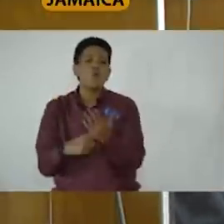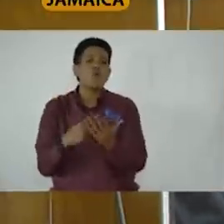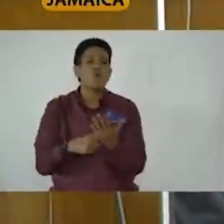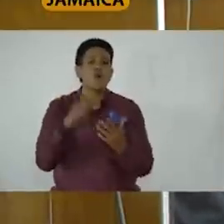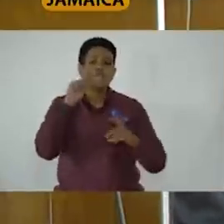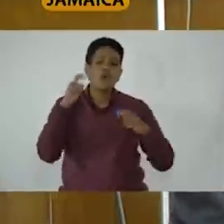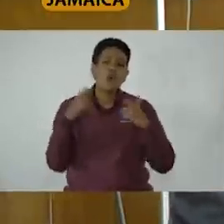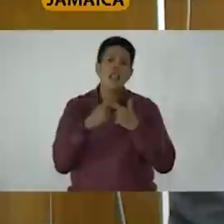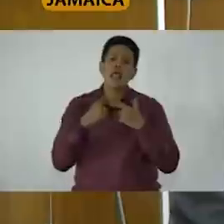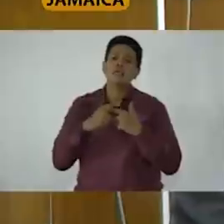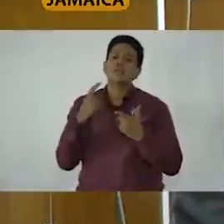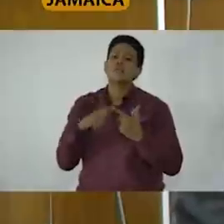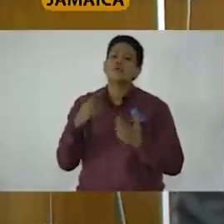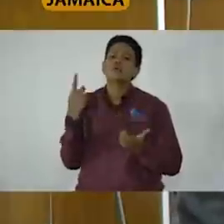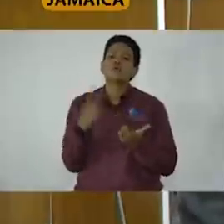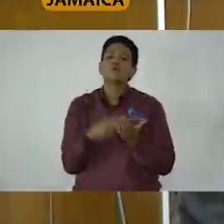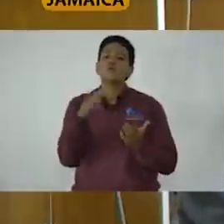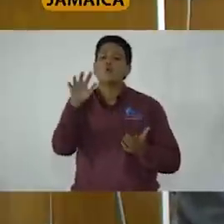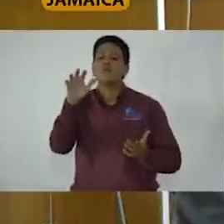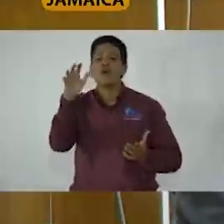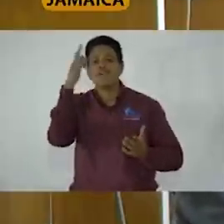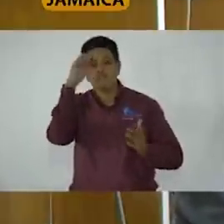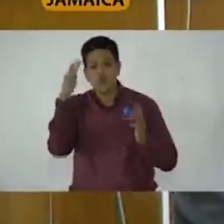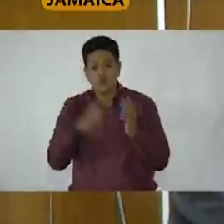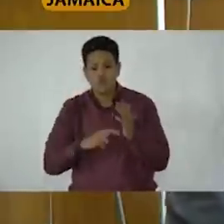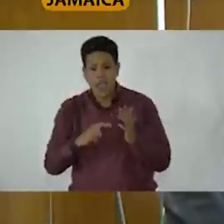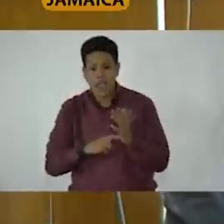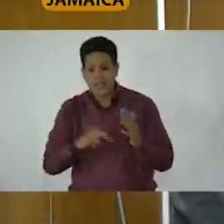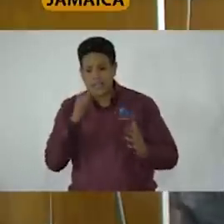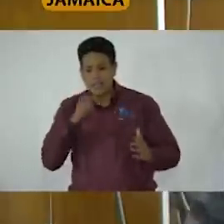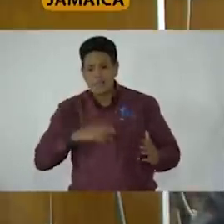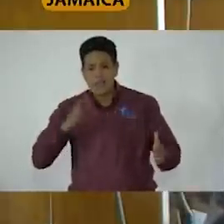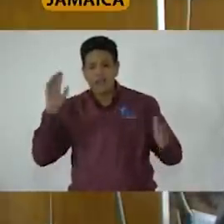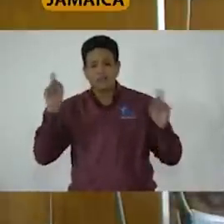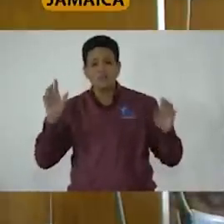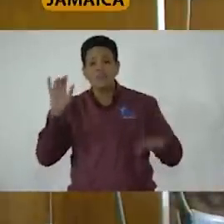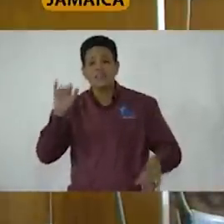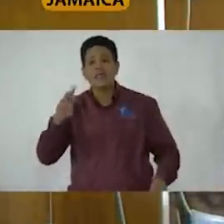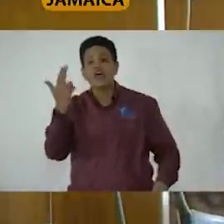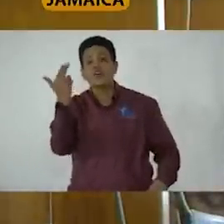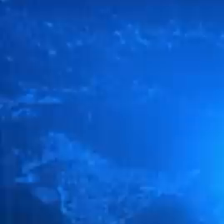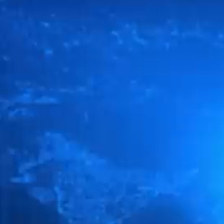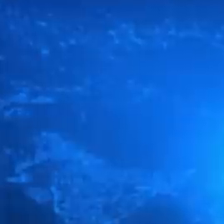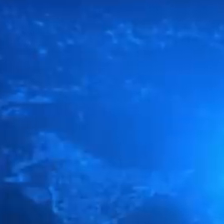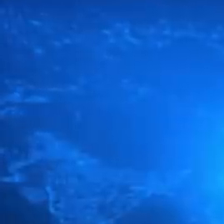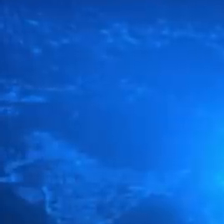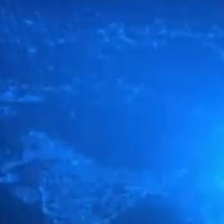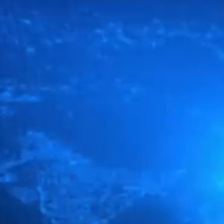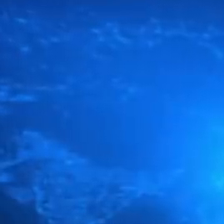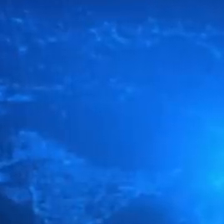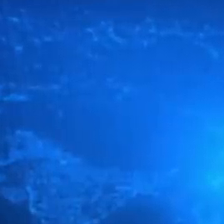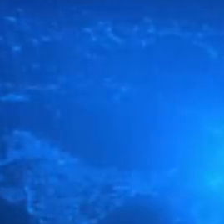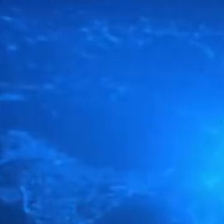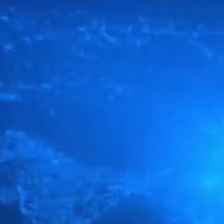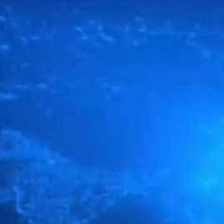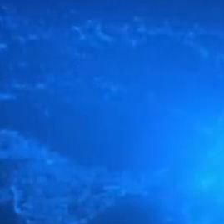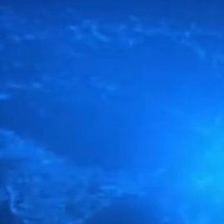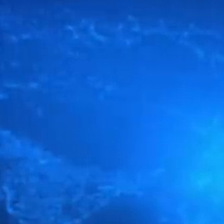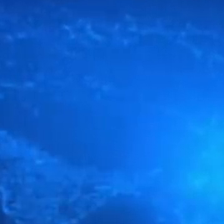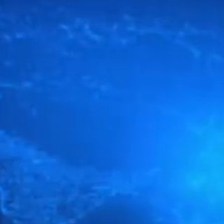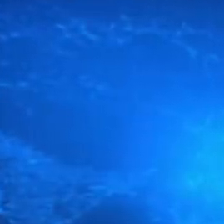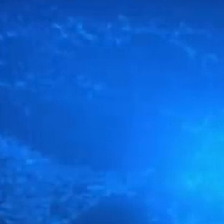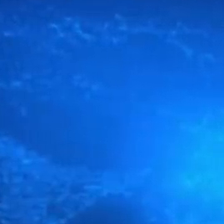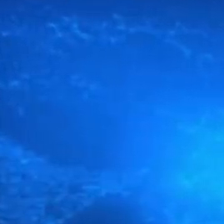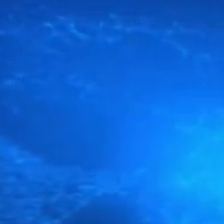electricity, and $2,500 for rent. Madam Speaker, that is $13,500. The opposition spokesman says